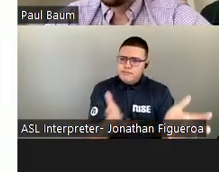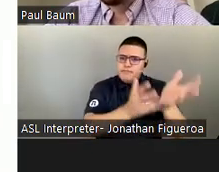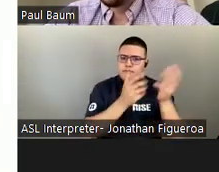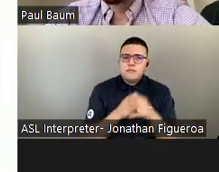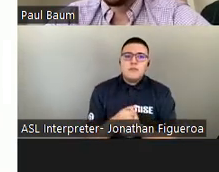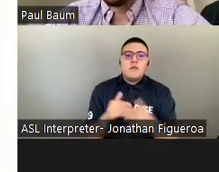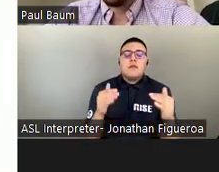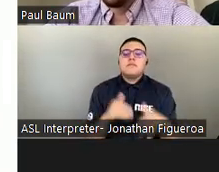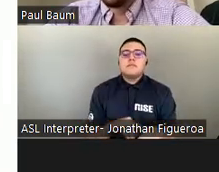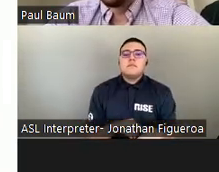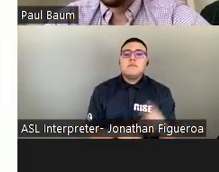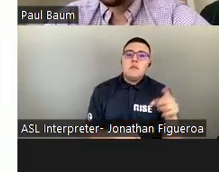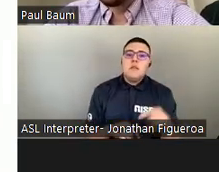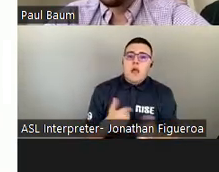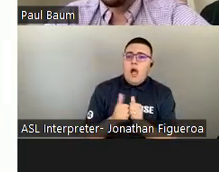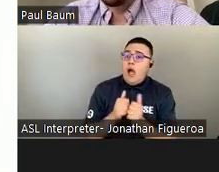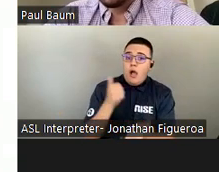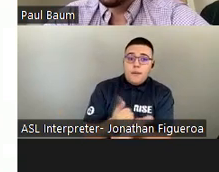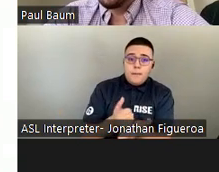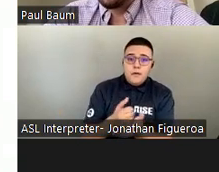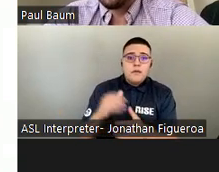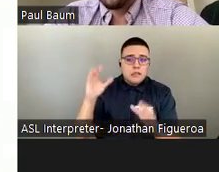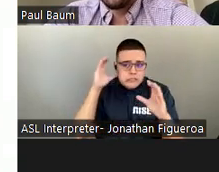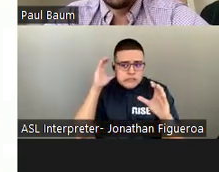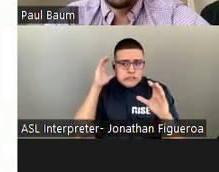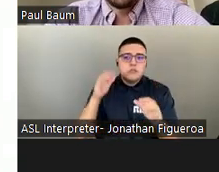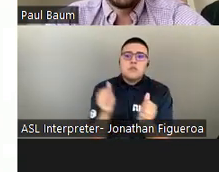Some other ways to help: listen without judgment.